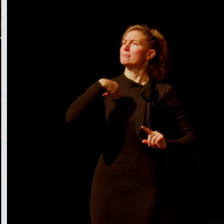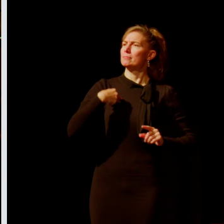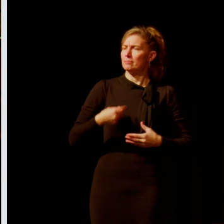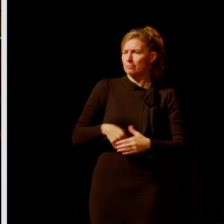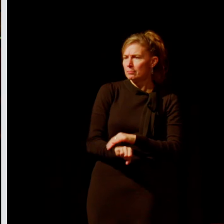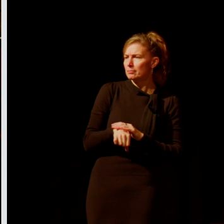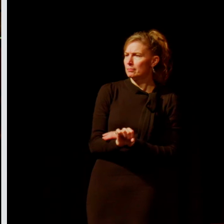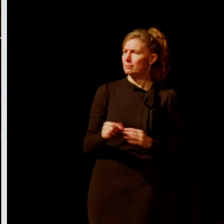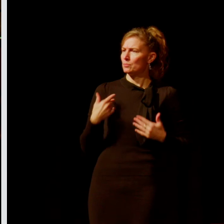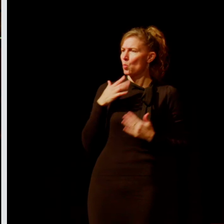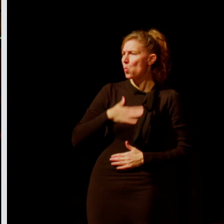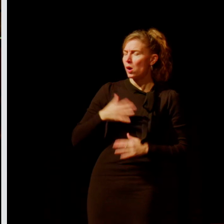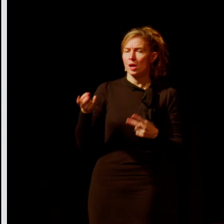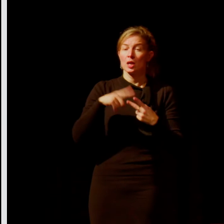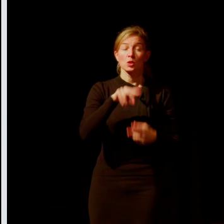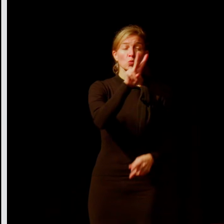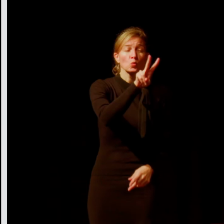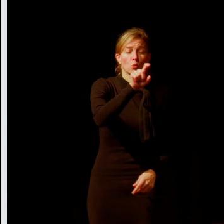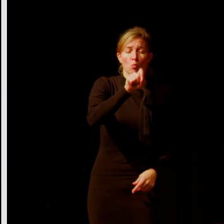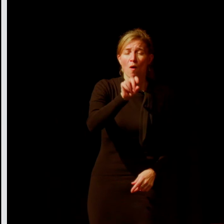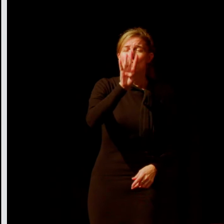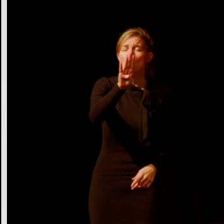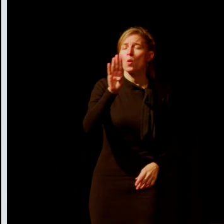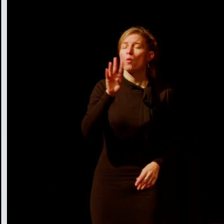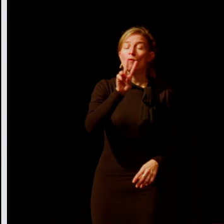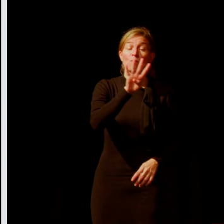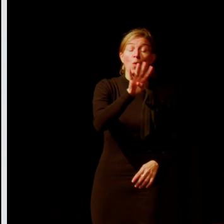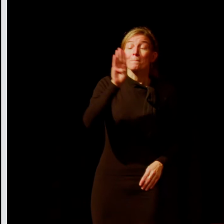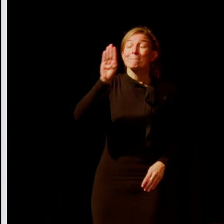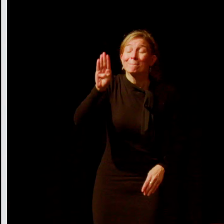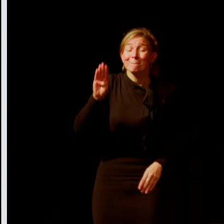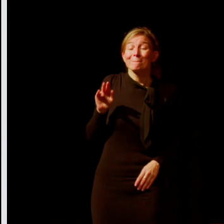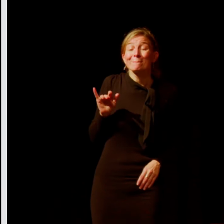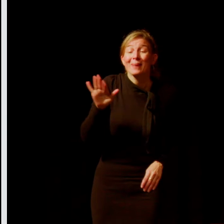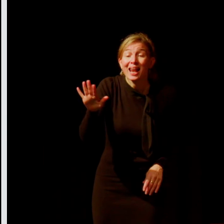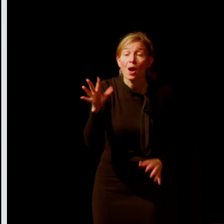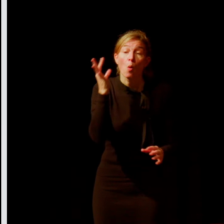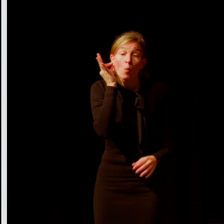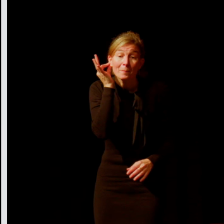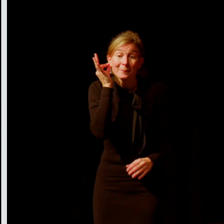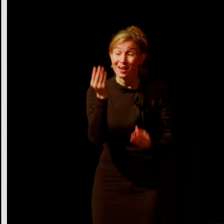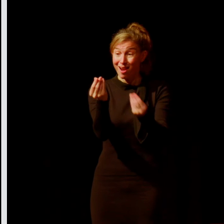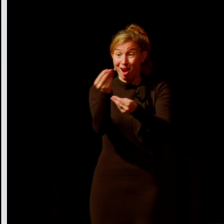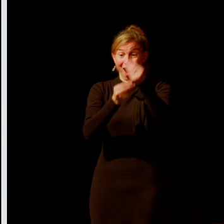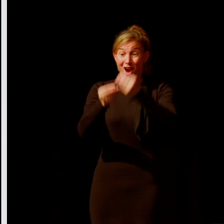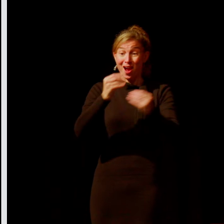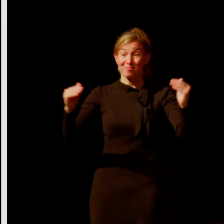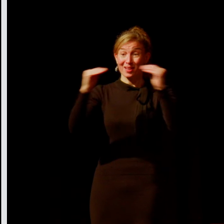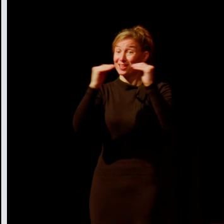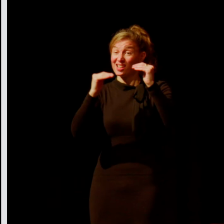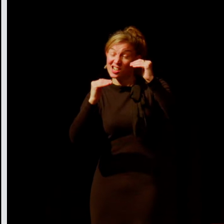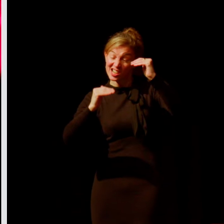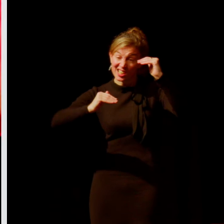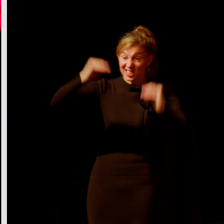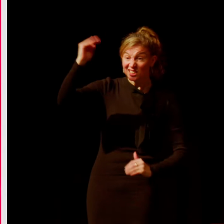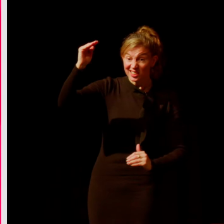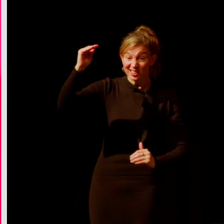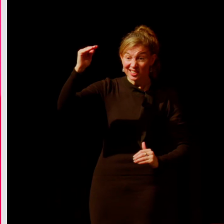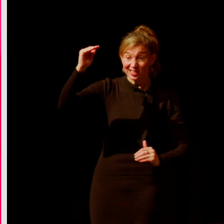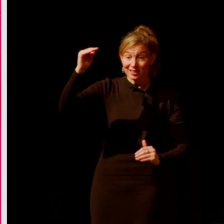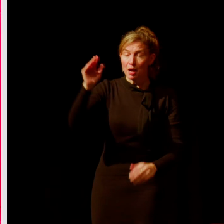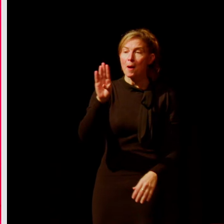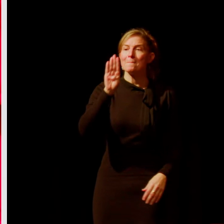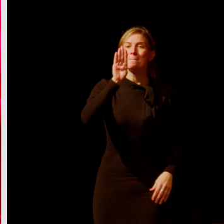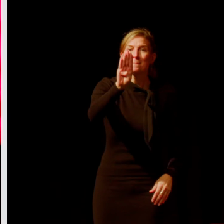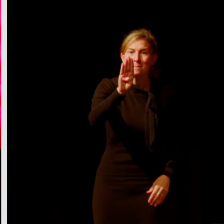2.4 billion women don't have the same economic opportunities as men. Now that's a billion